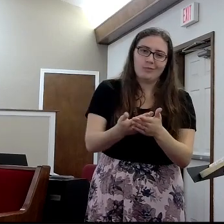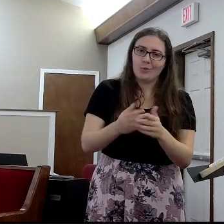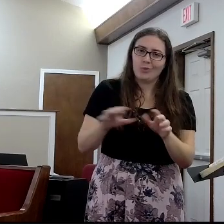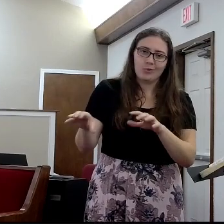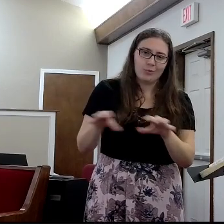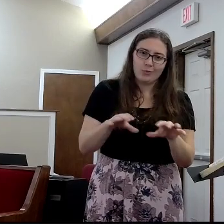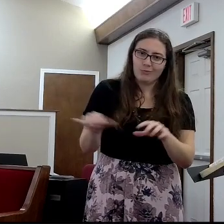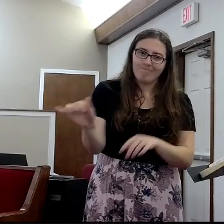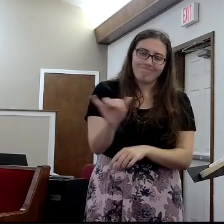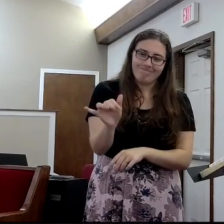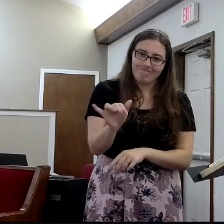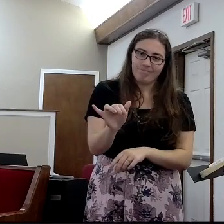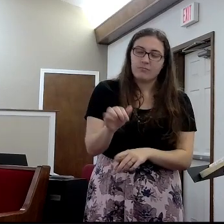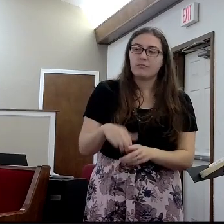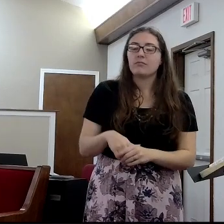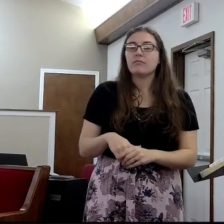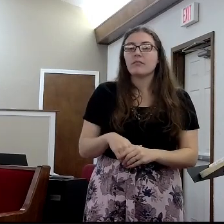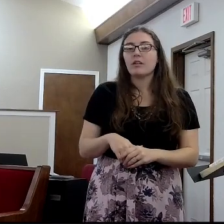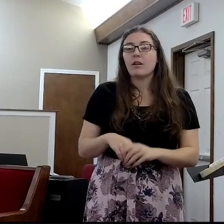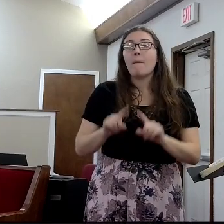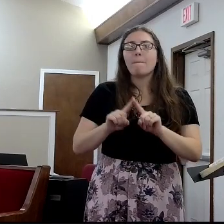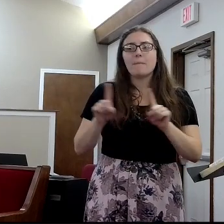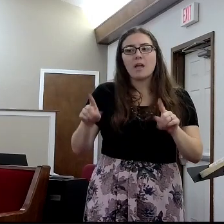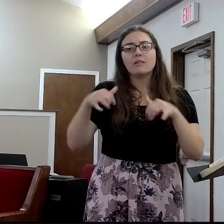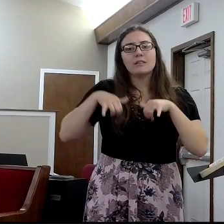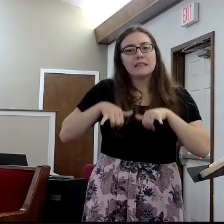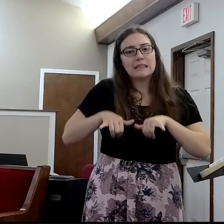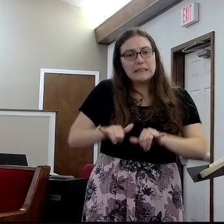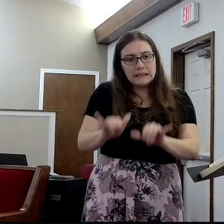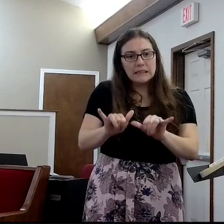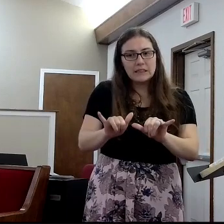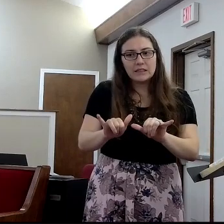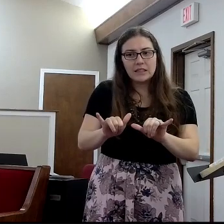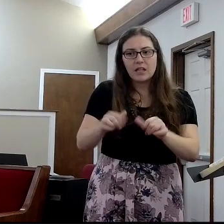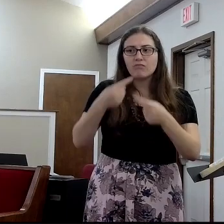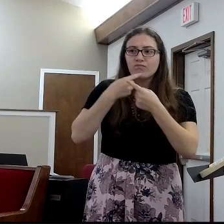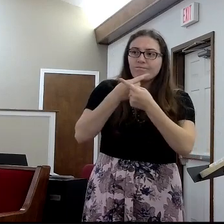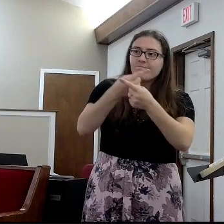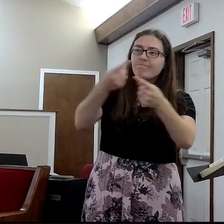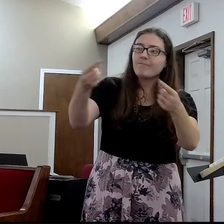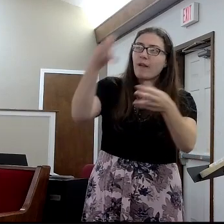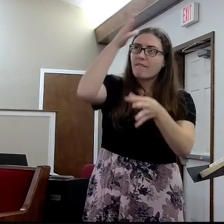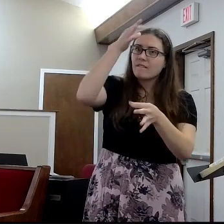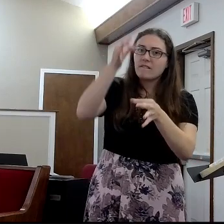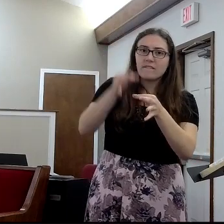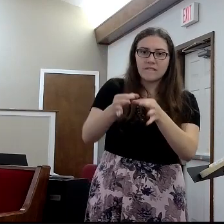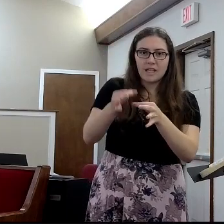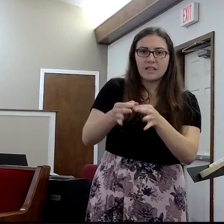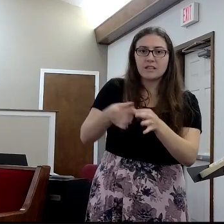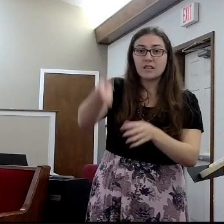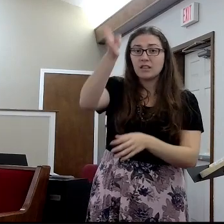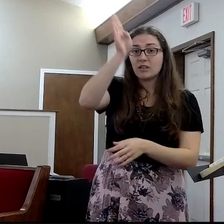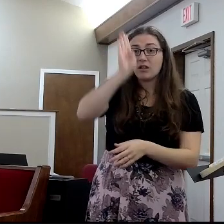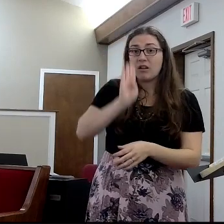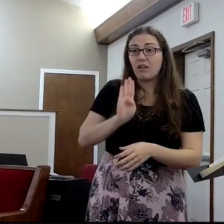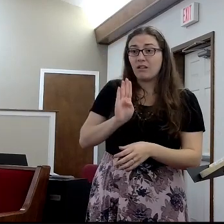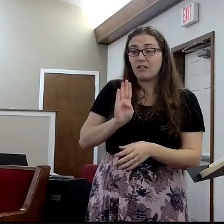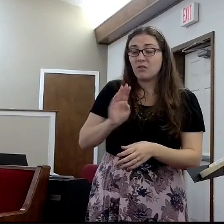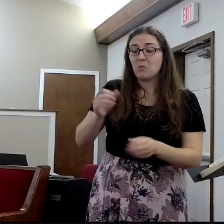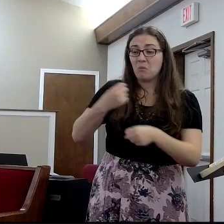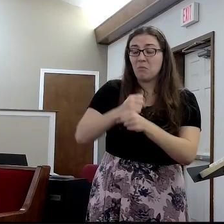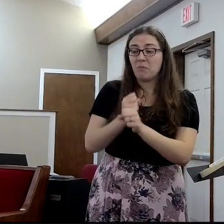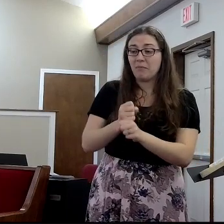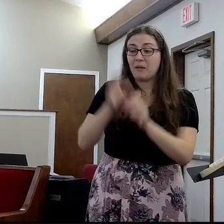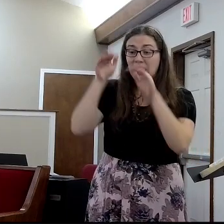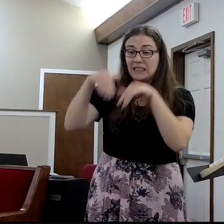do. But at least he's still professing his faith in the one and only God, the God of heaven,